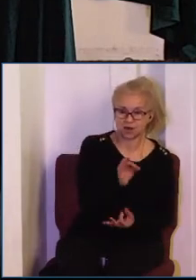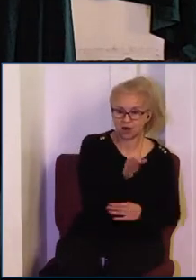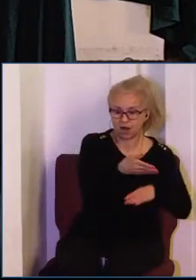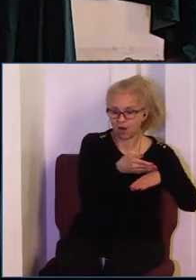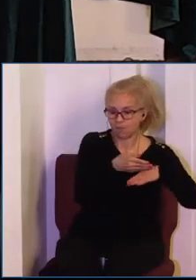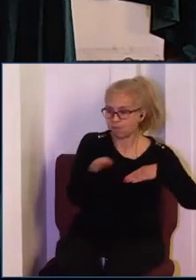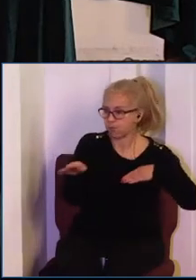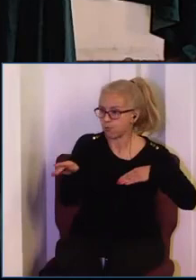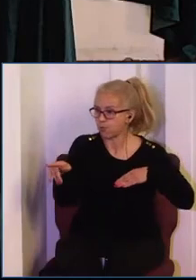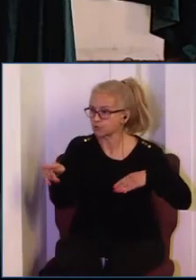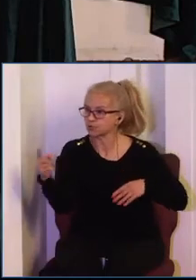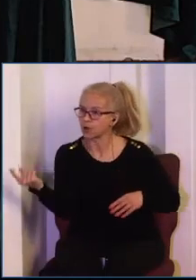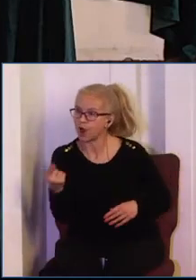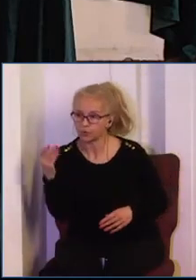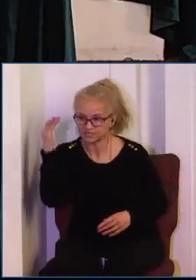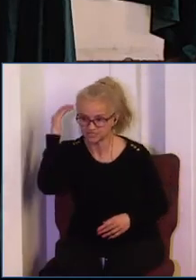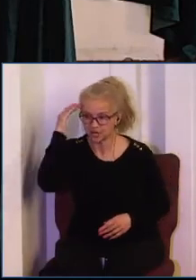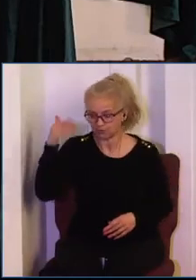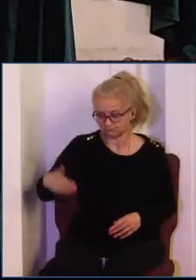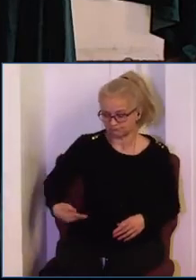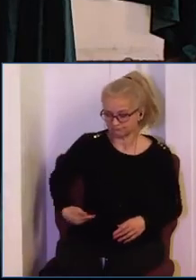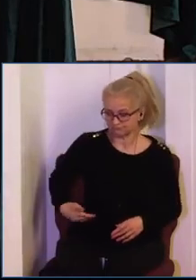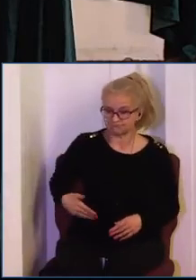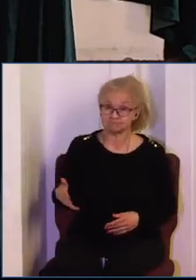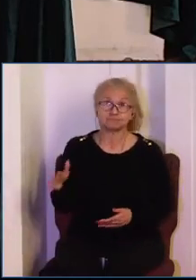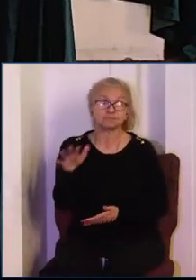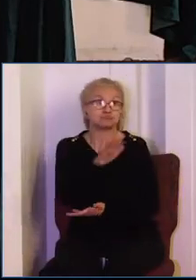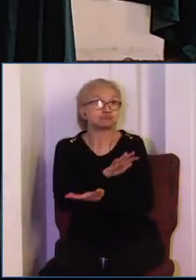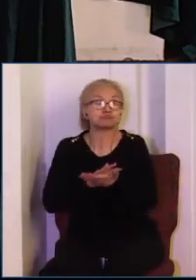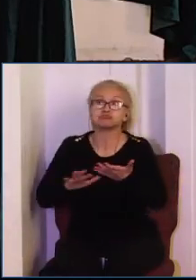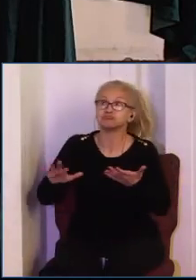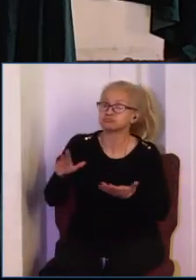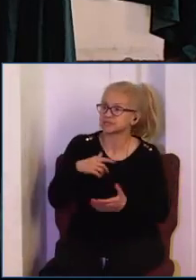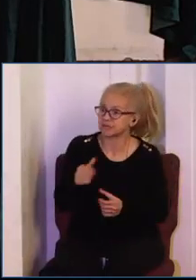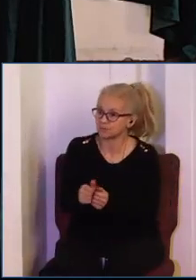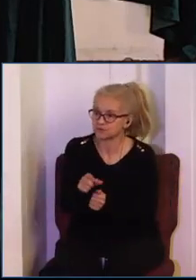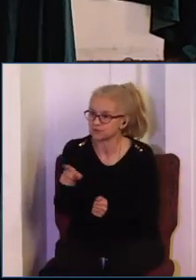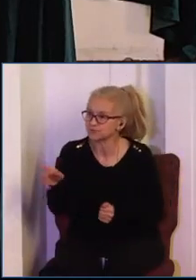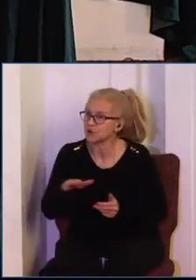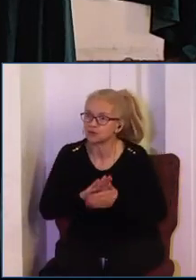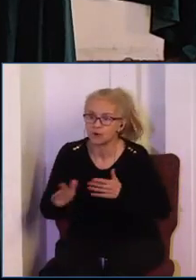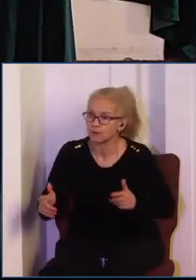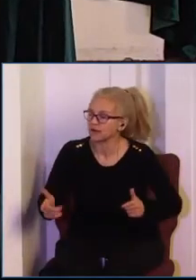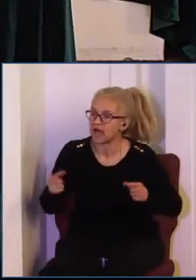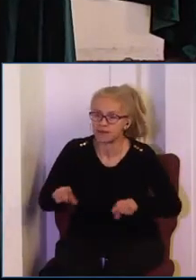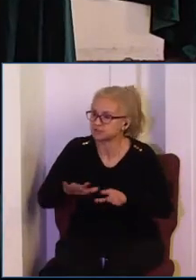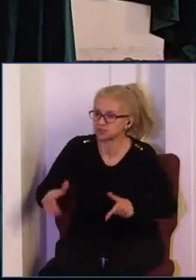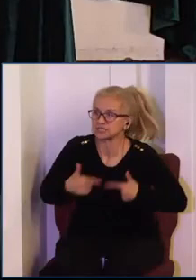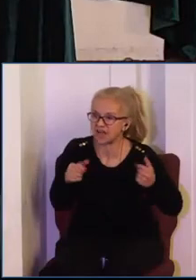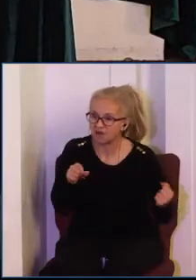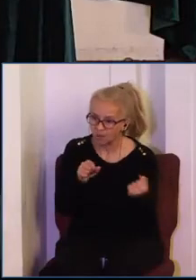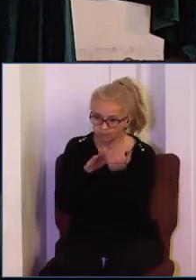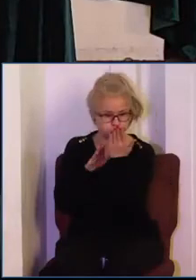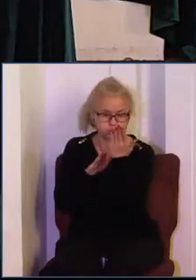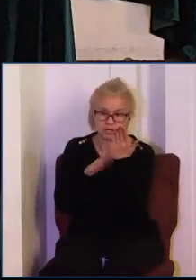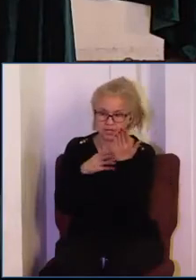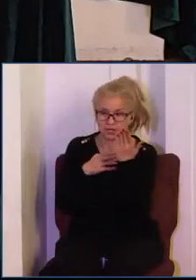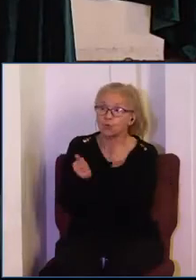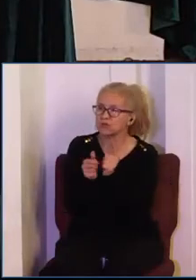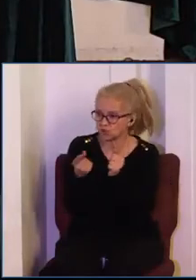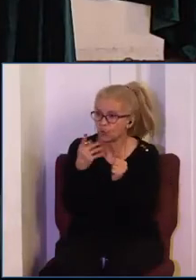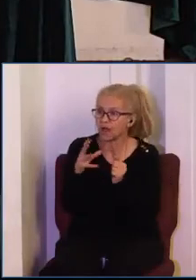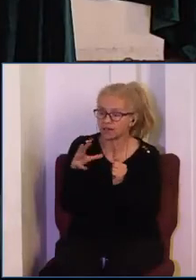and you're going to always know that I'm with you. No matter what life brings your way, I'm going to be with